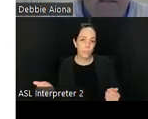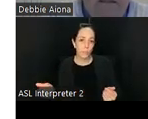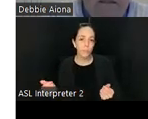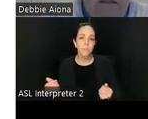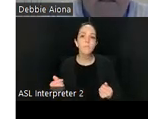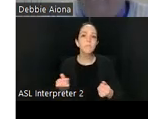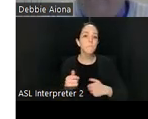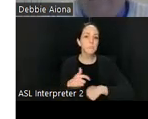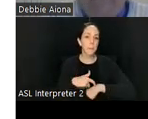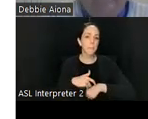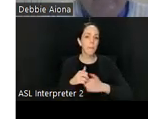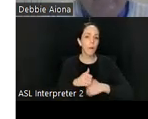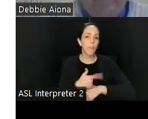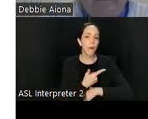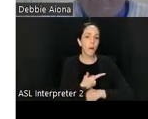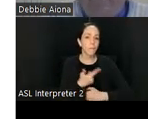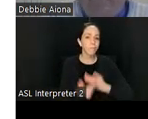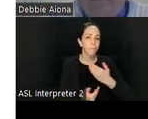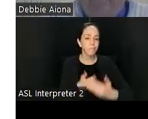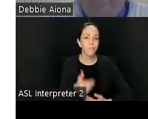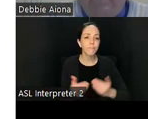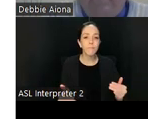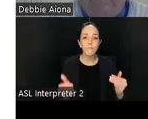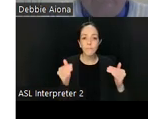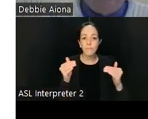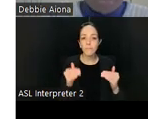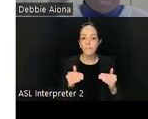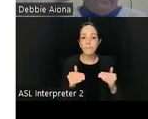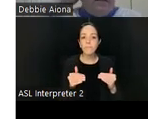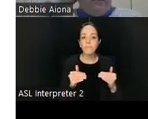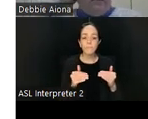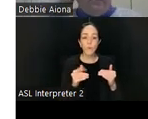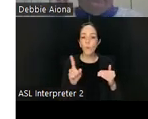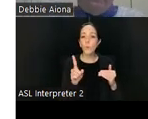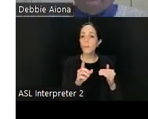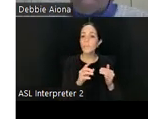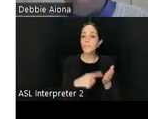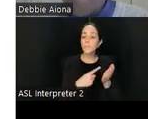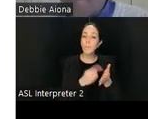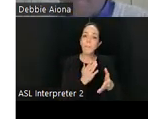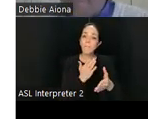summaries, and that captures that what's in this box right now. So